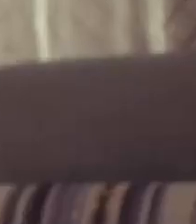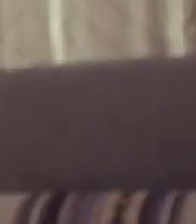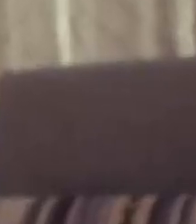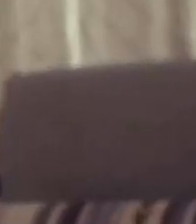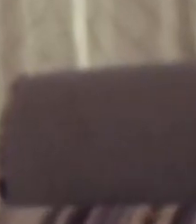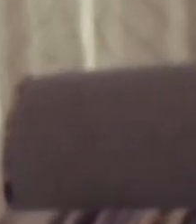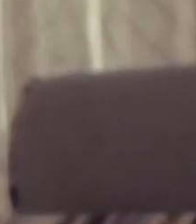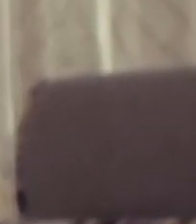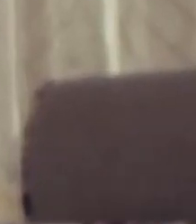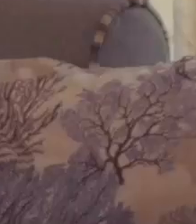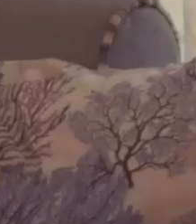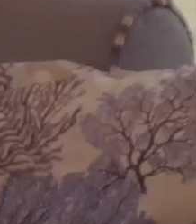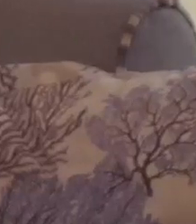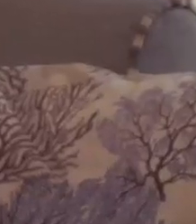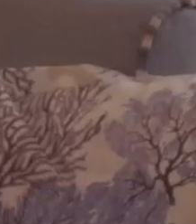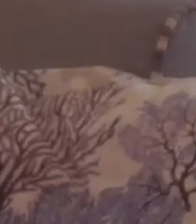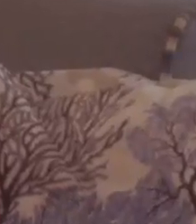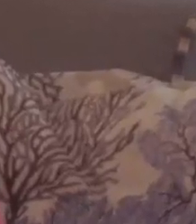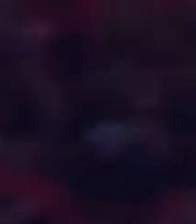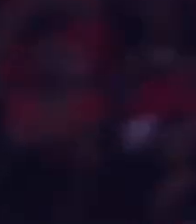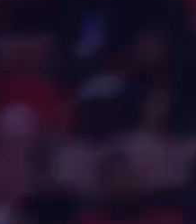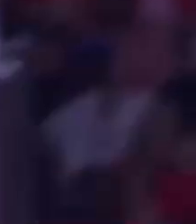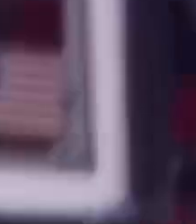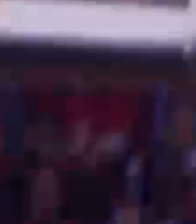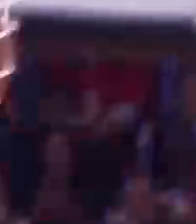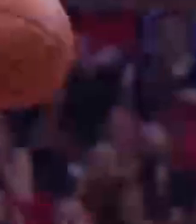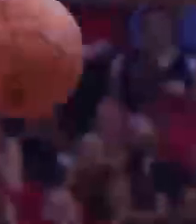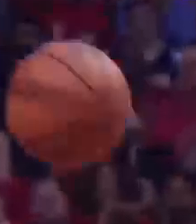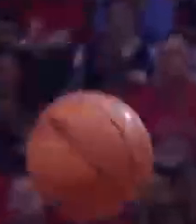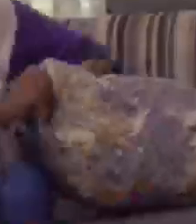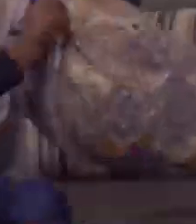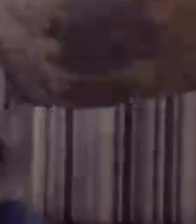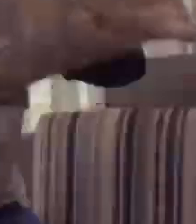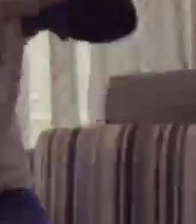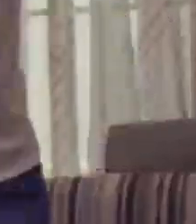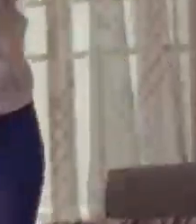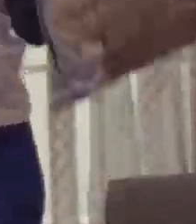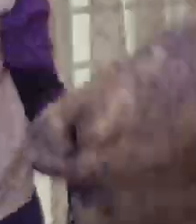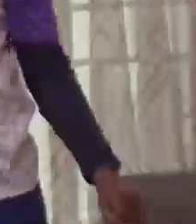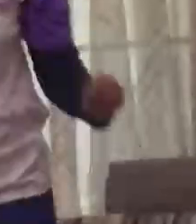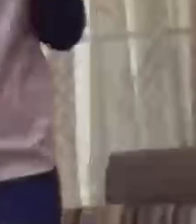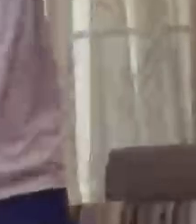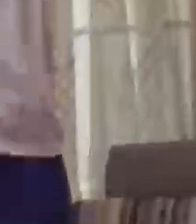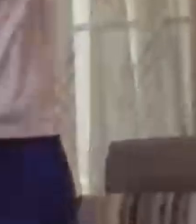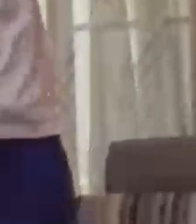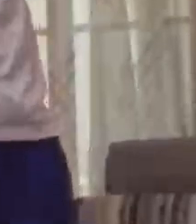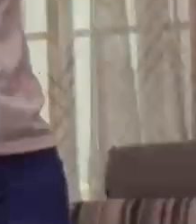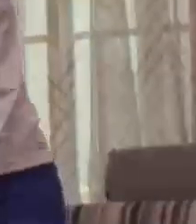Very close to a five-second count. It. Mid-court. Down to Johnson.